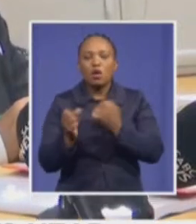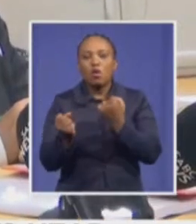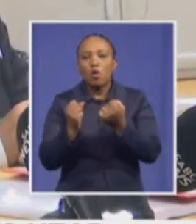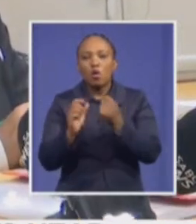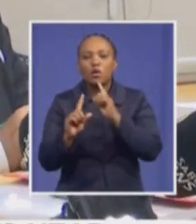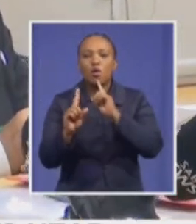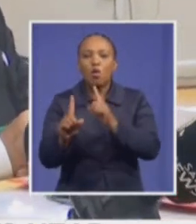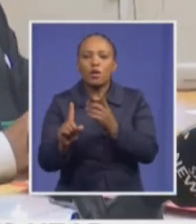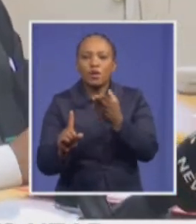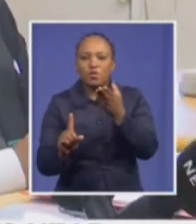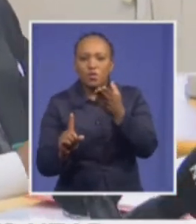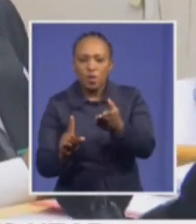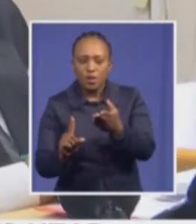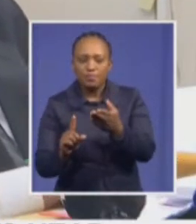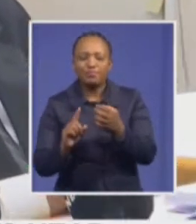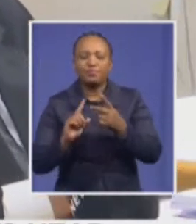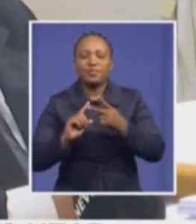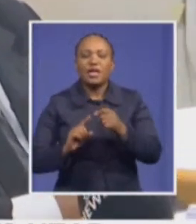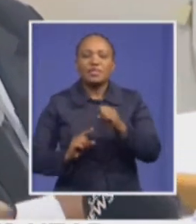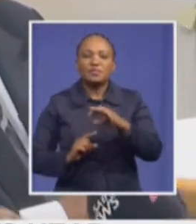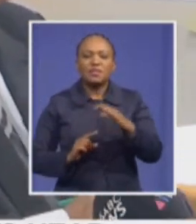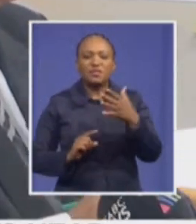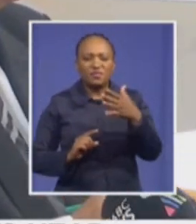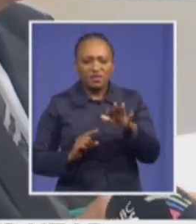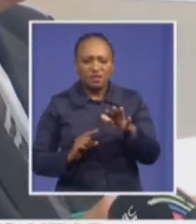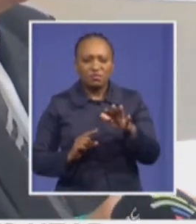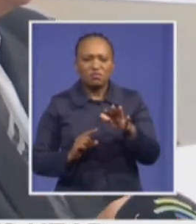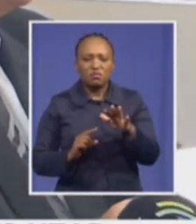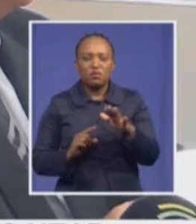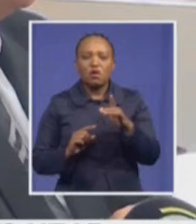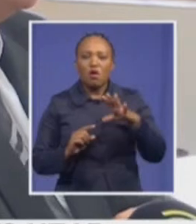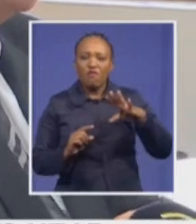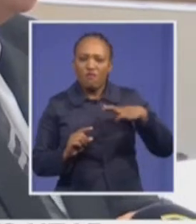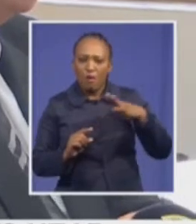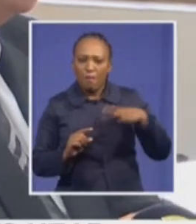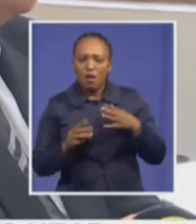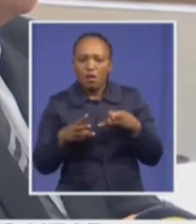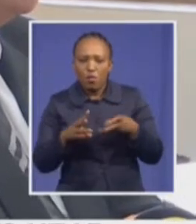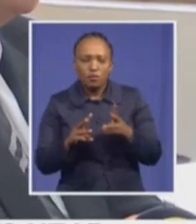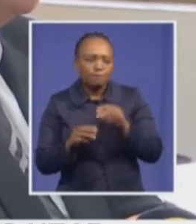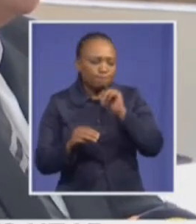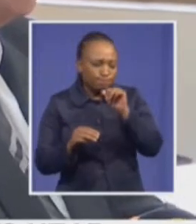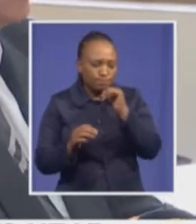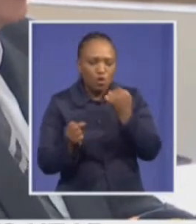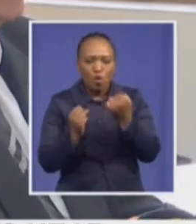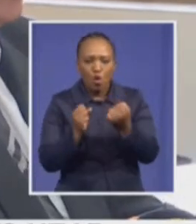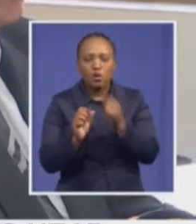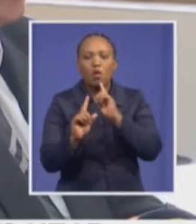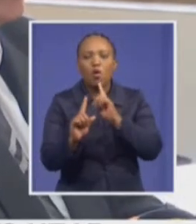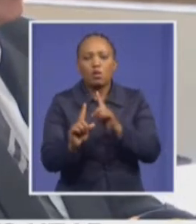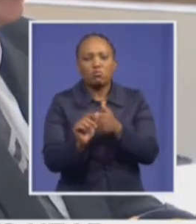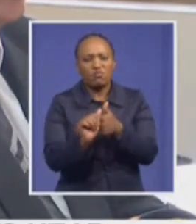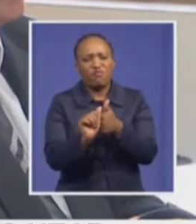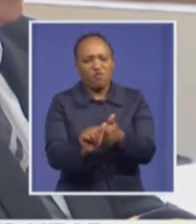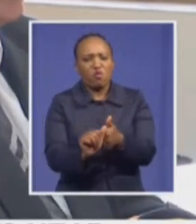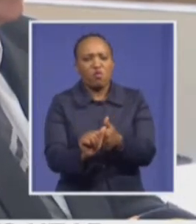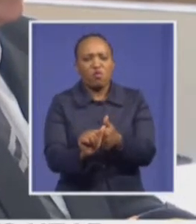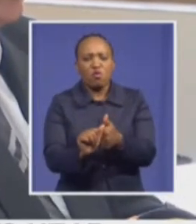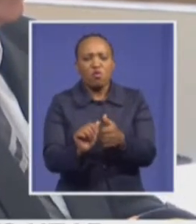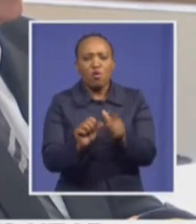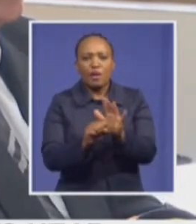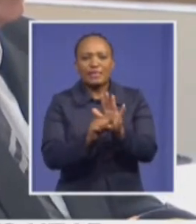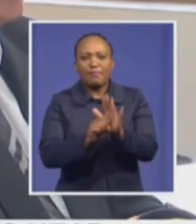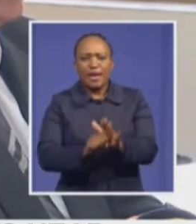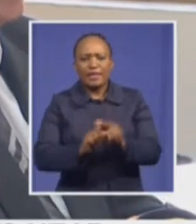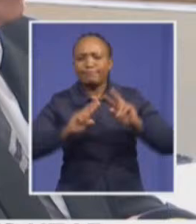correctly so a formal line. Let's comply with the court order. It's not going to suppress a further investigation. Yes. You know, we do our job